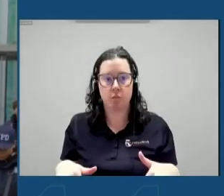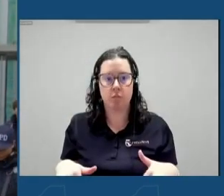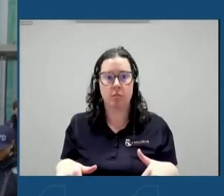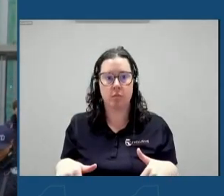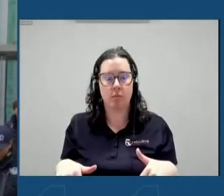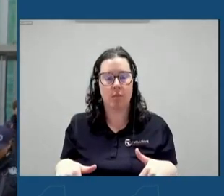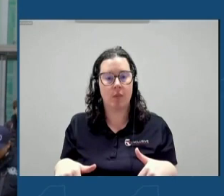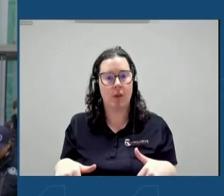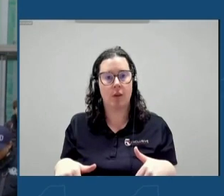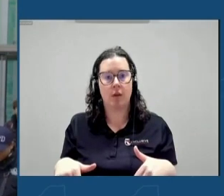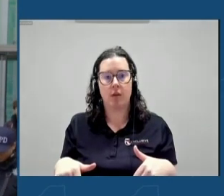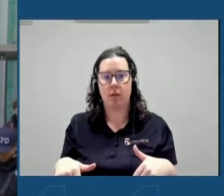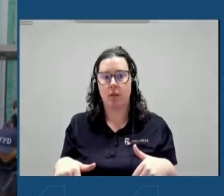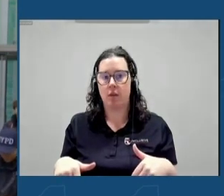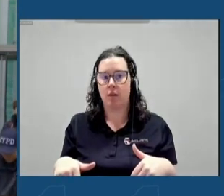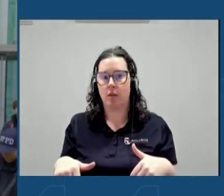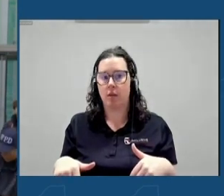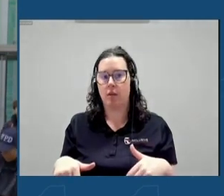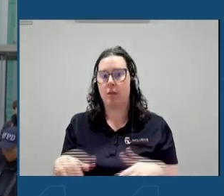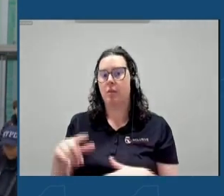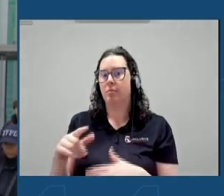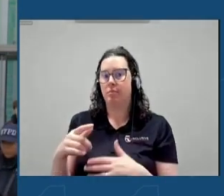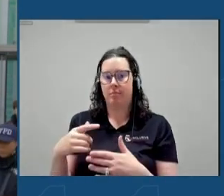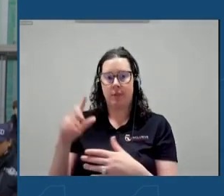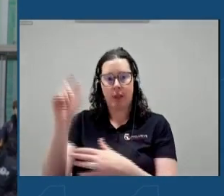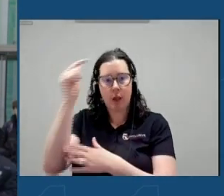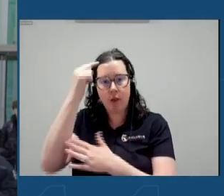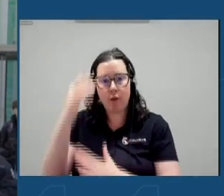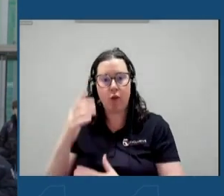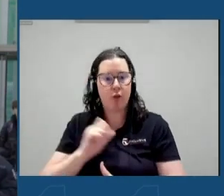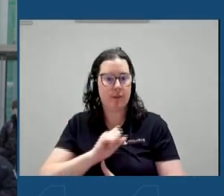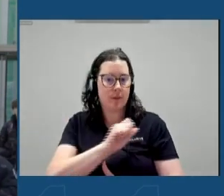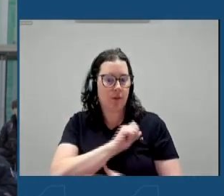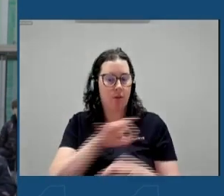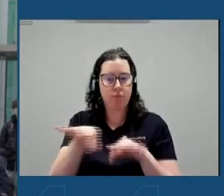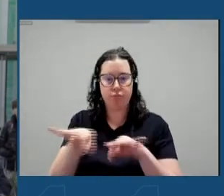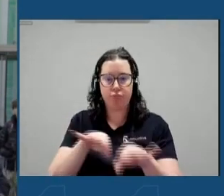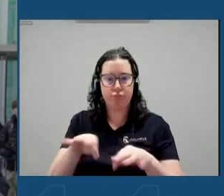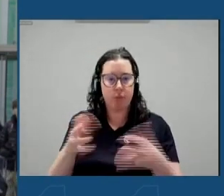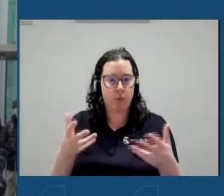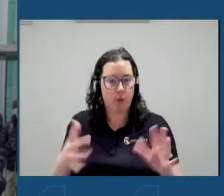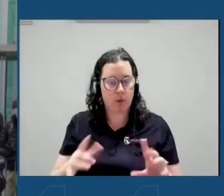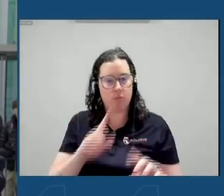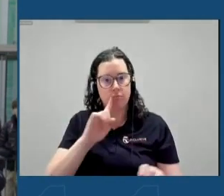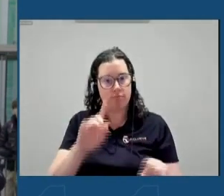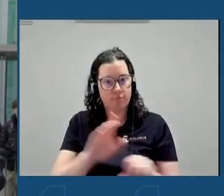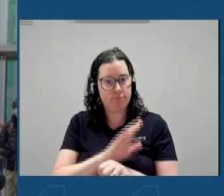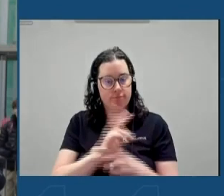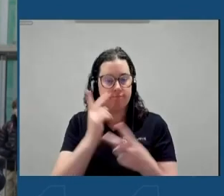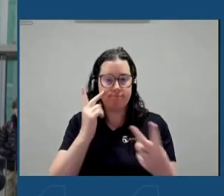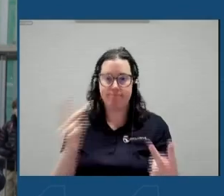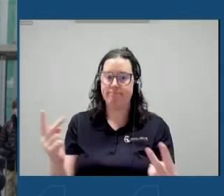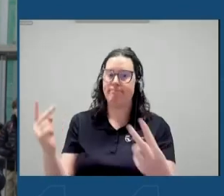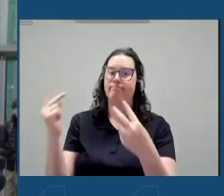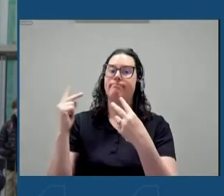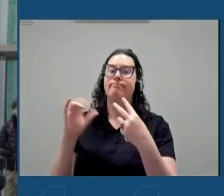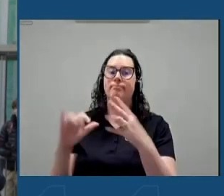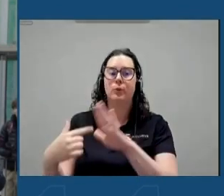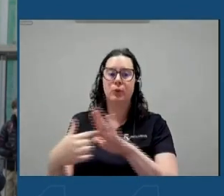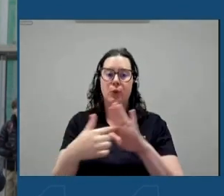through the words of the governor and the senator is a real reflection of who we are. But